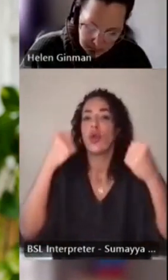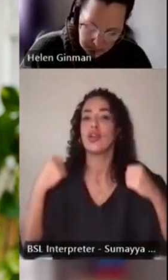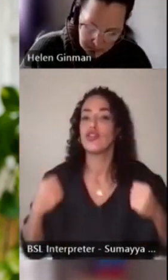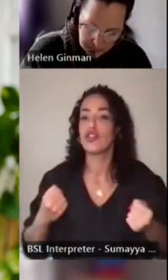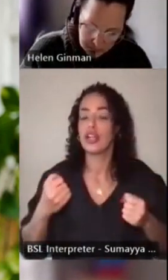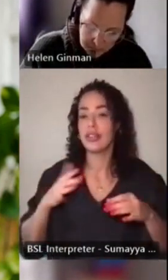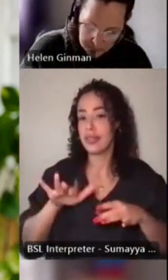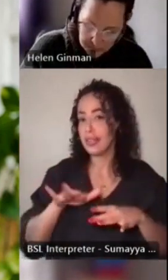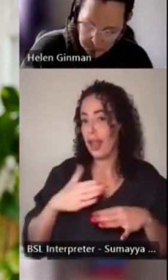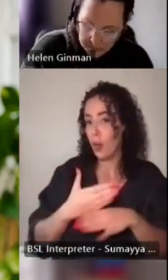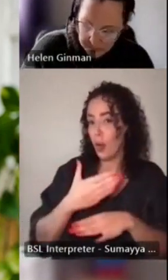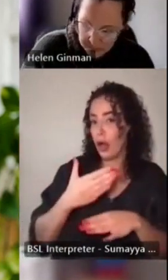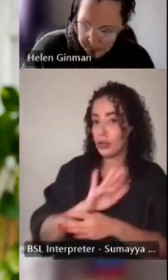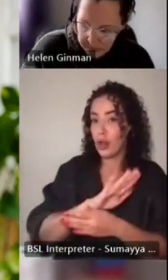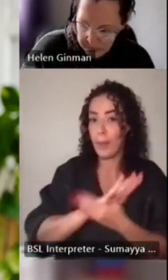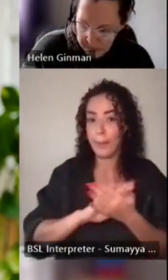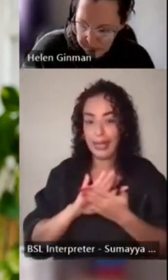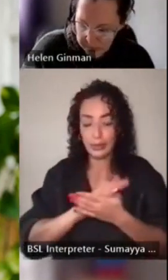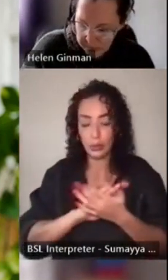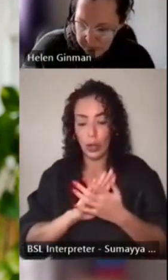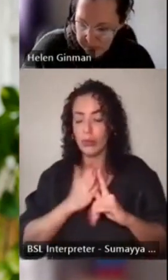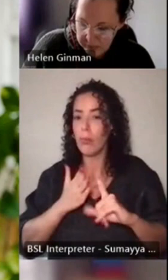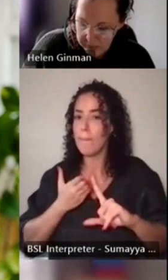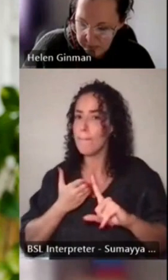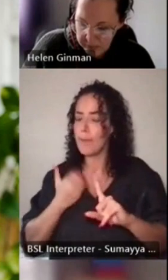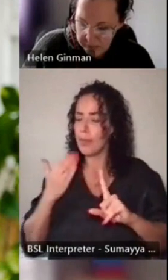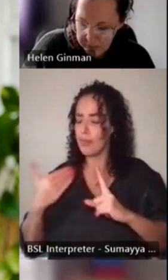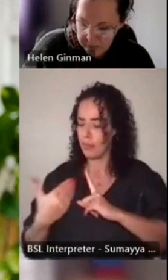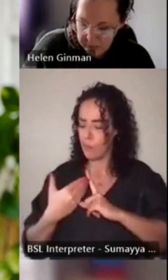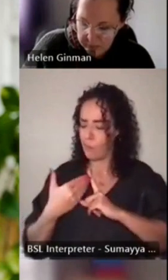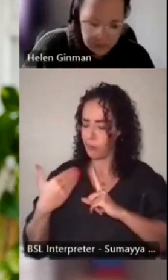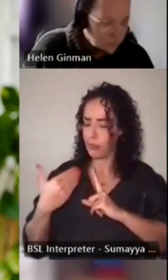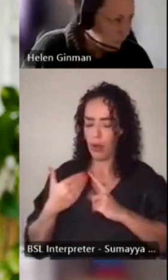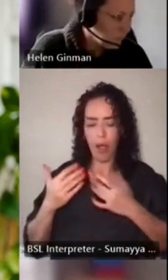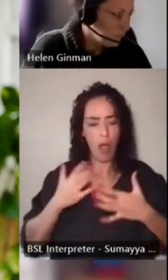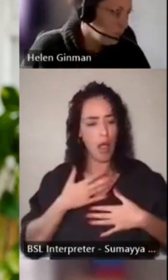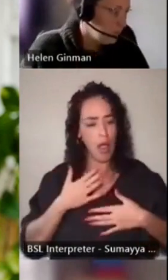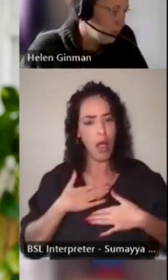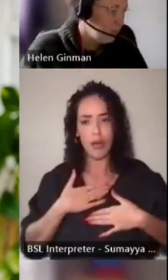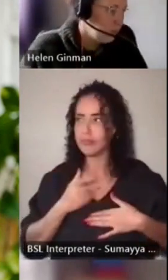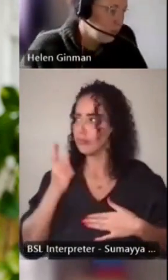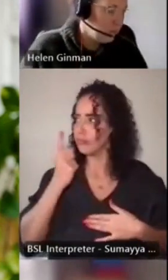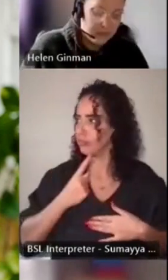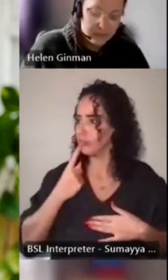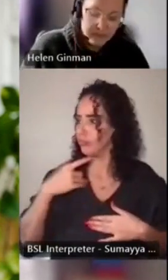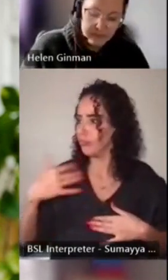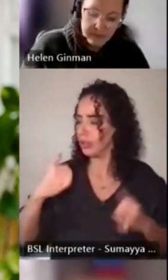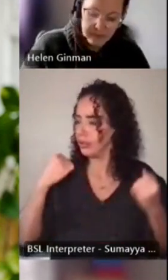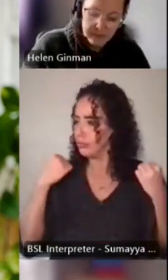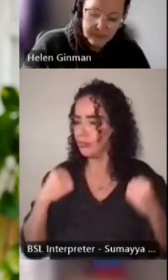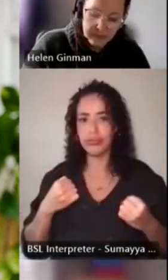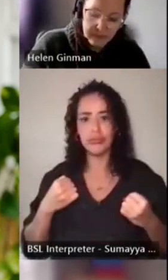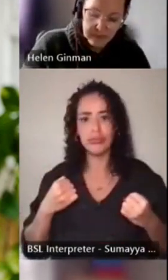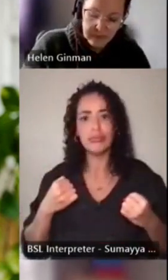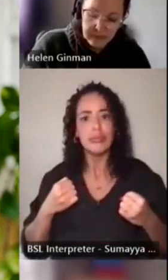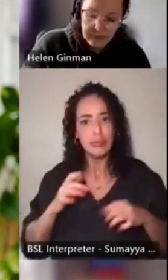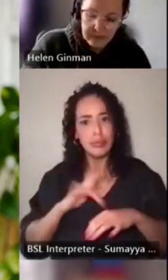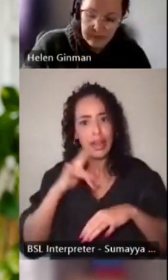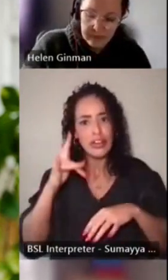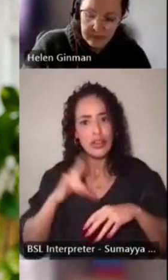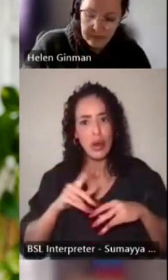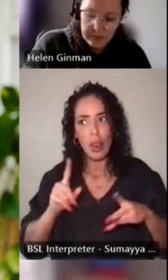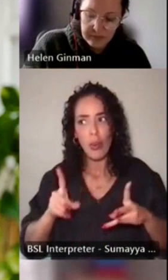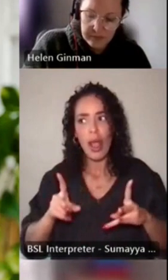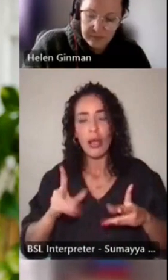involves acknowledging and recognizing moments where you effectively asserted yourself in a professional manner. So I think this